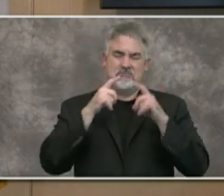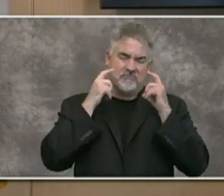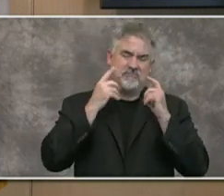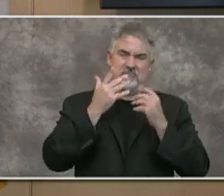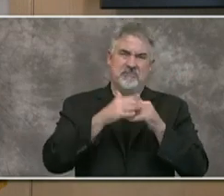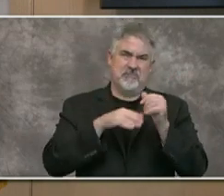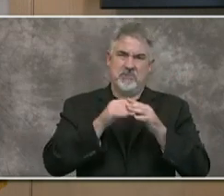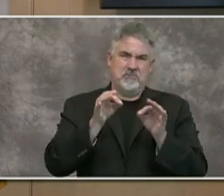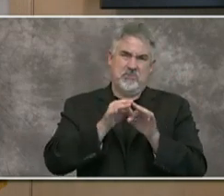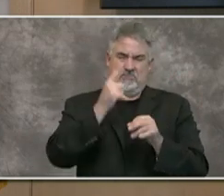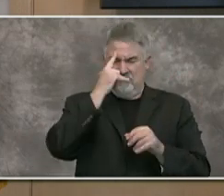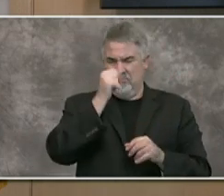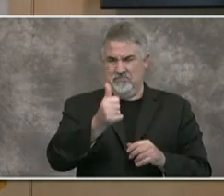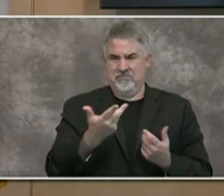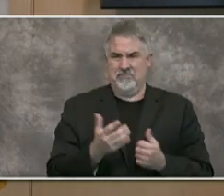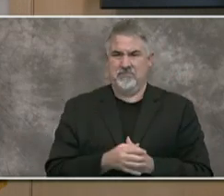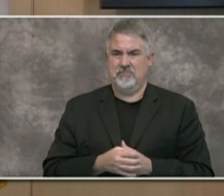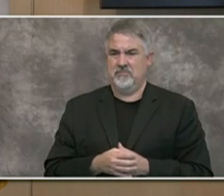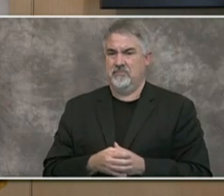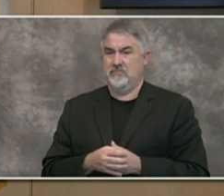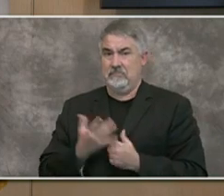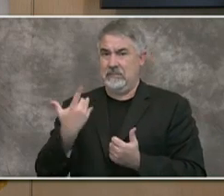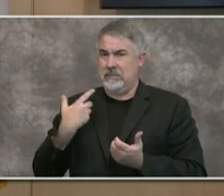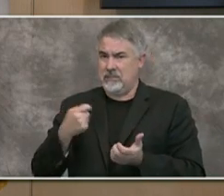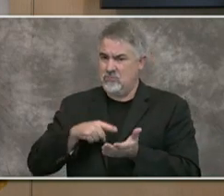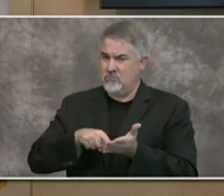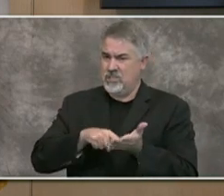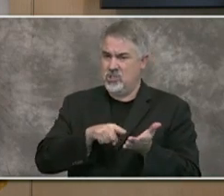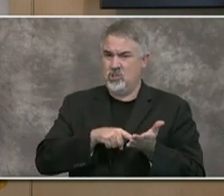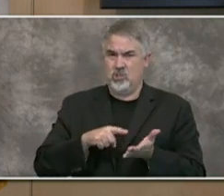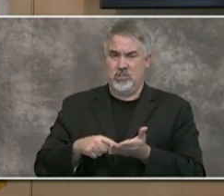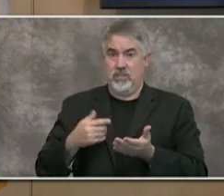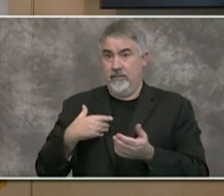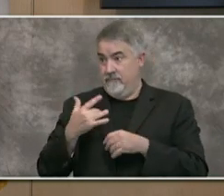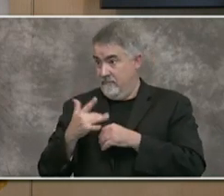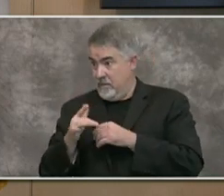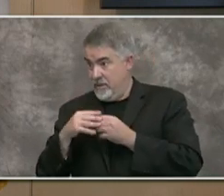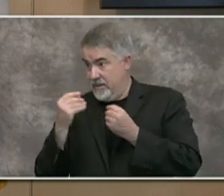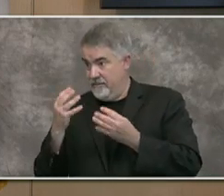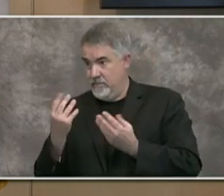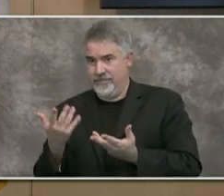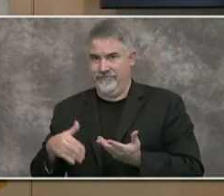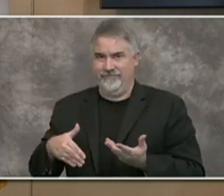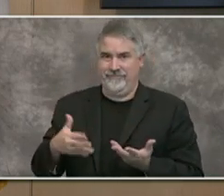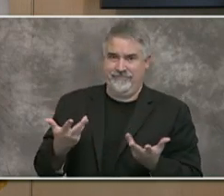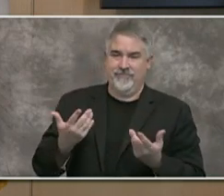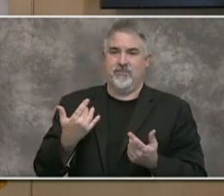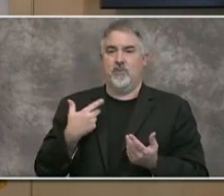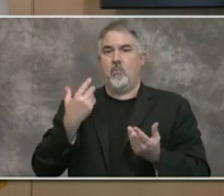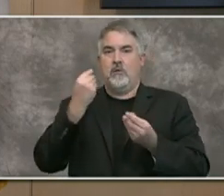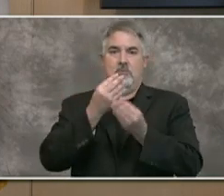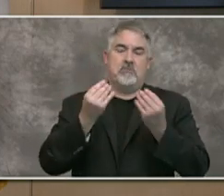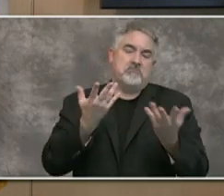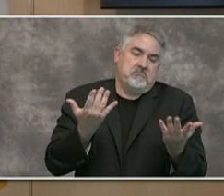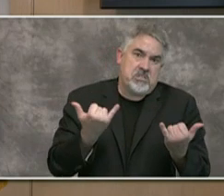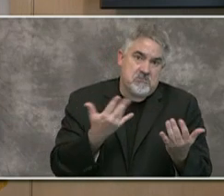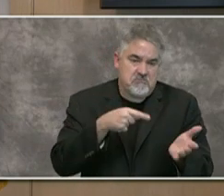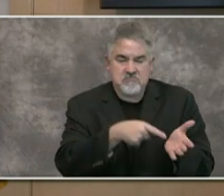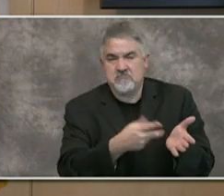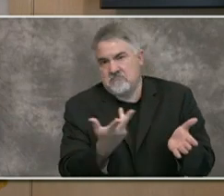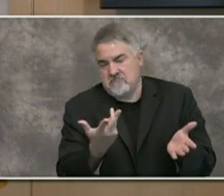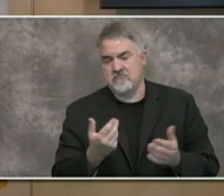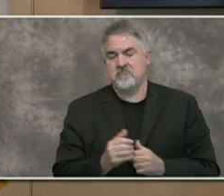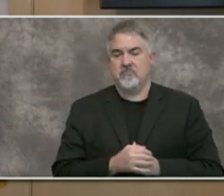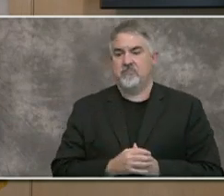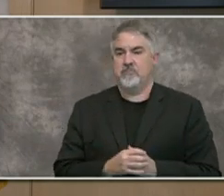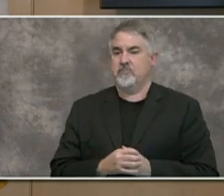And then if you can, again, research what you have available to perhaps find what's best for you is what I would recommend. Oh,